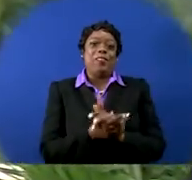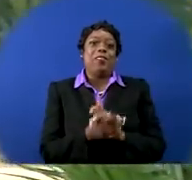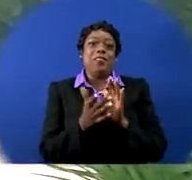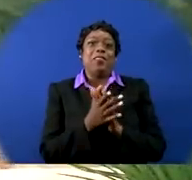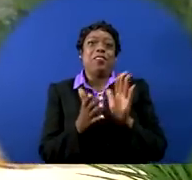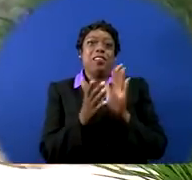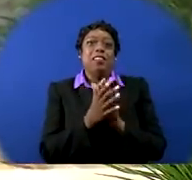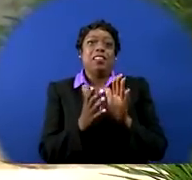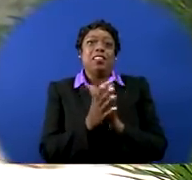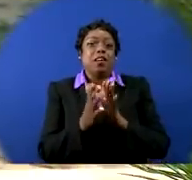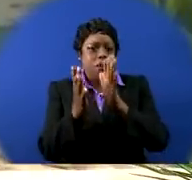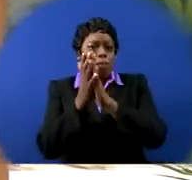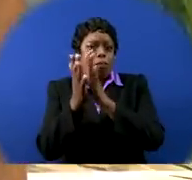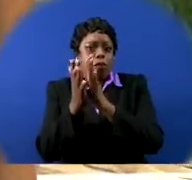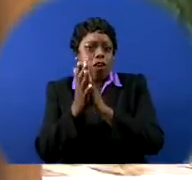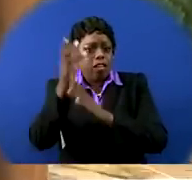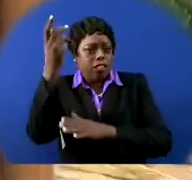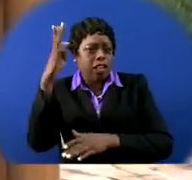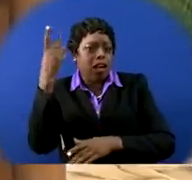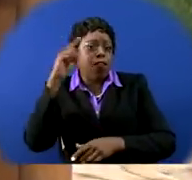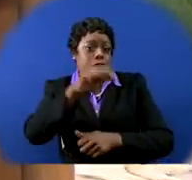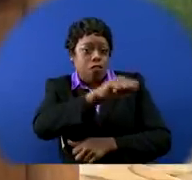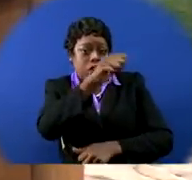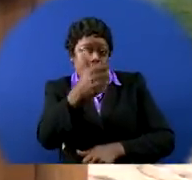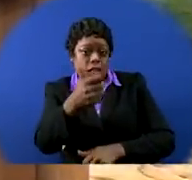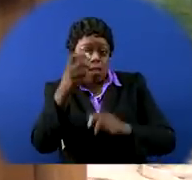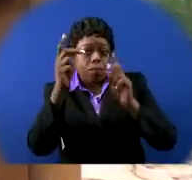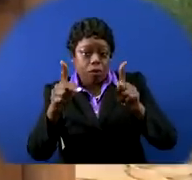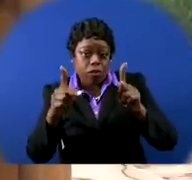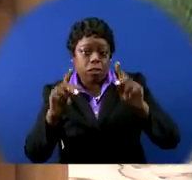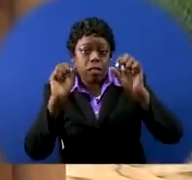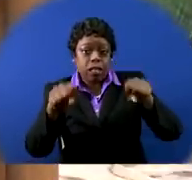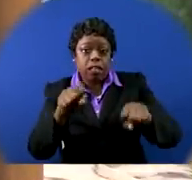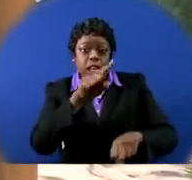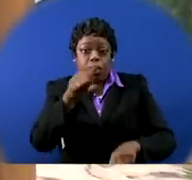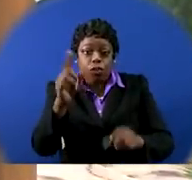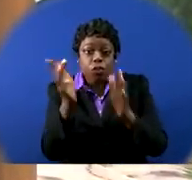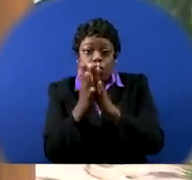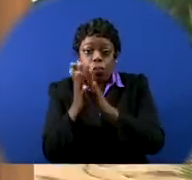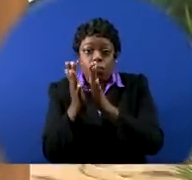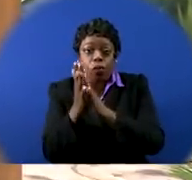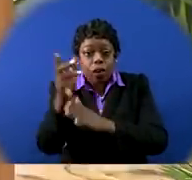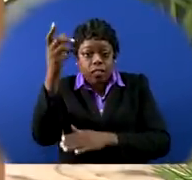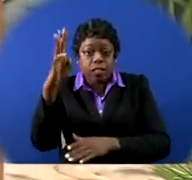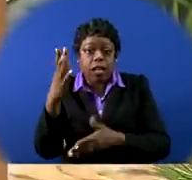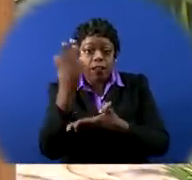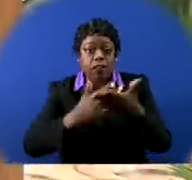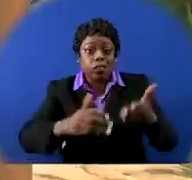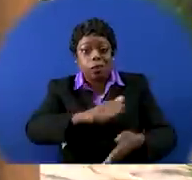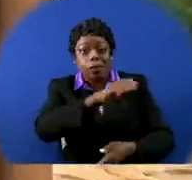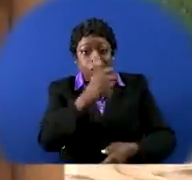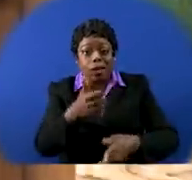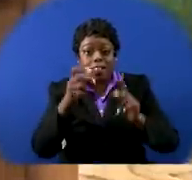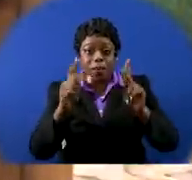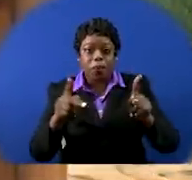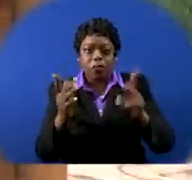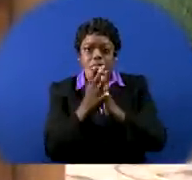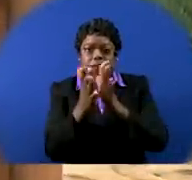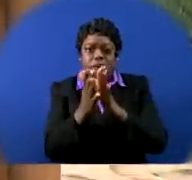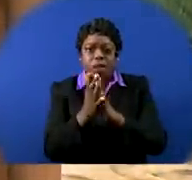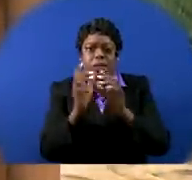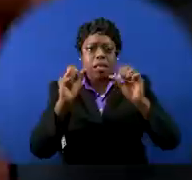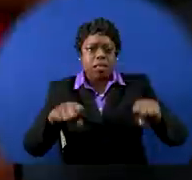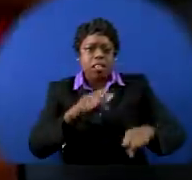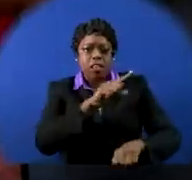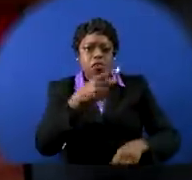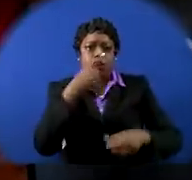out. Can you praise God for somebody else? Can you praise God for somebody else's family? Can you bless God for